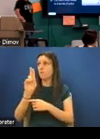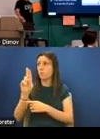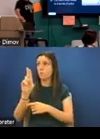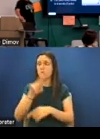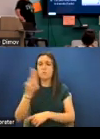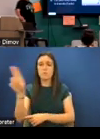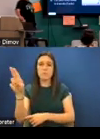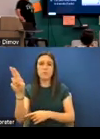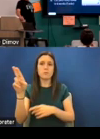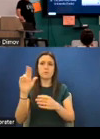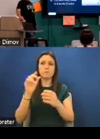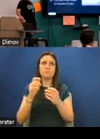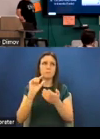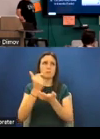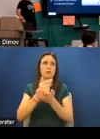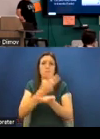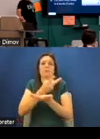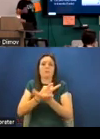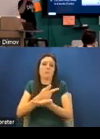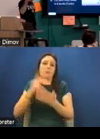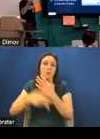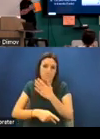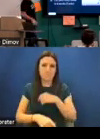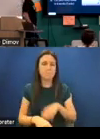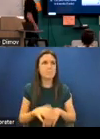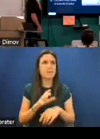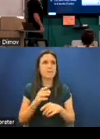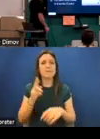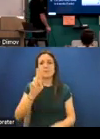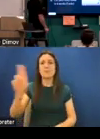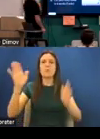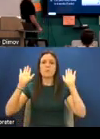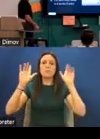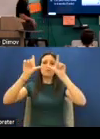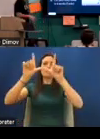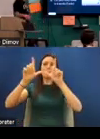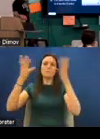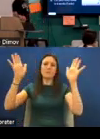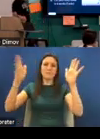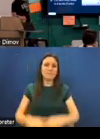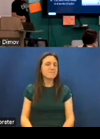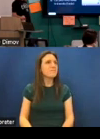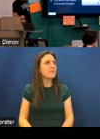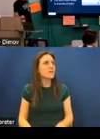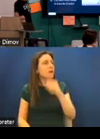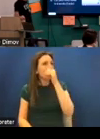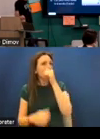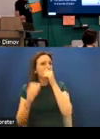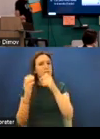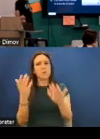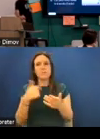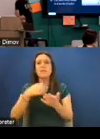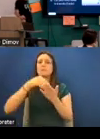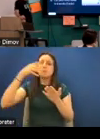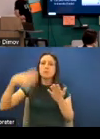always invited to come. At University of Utah? Were you? So yeah, I was a student, and then a wife,